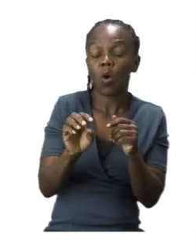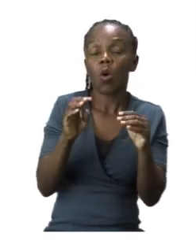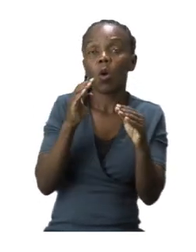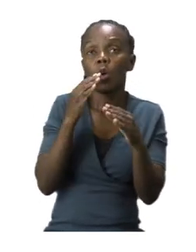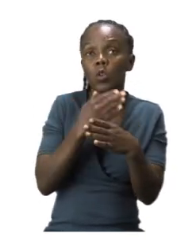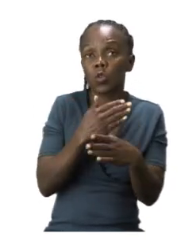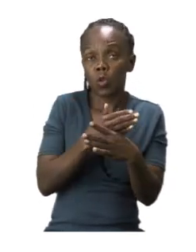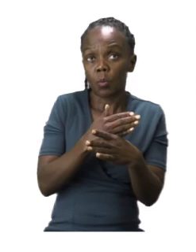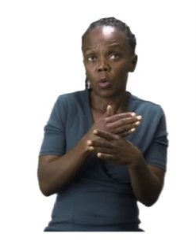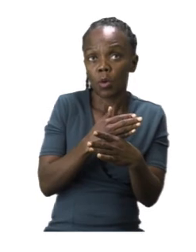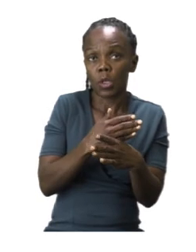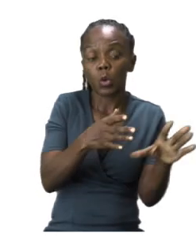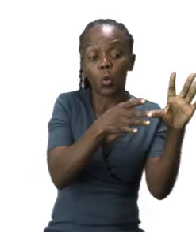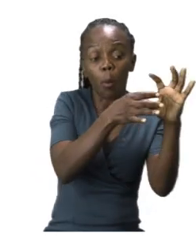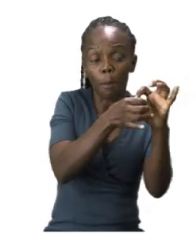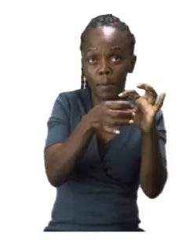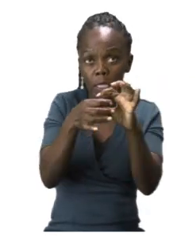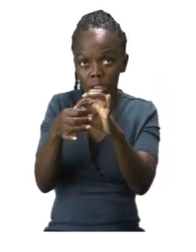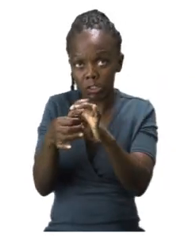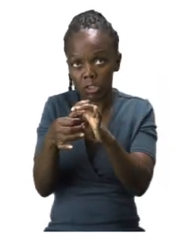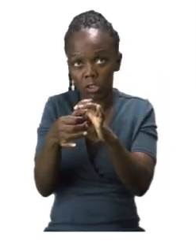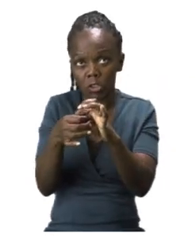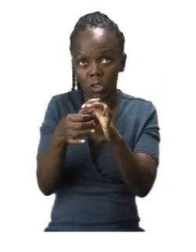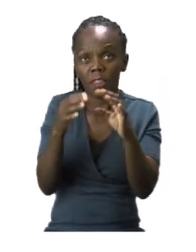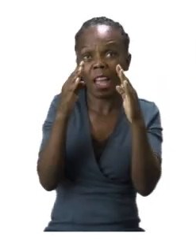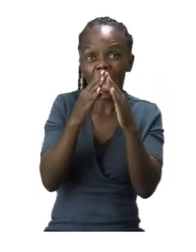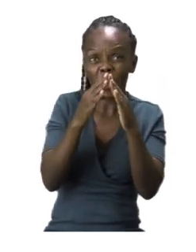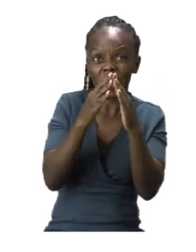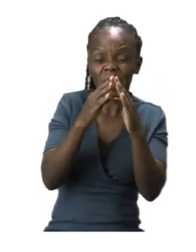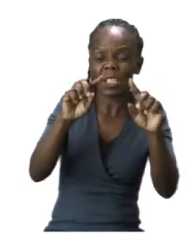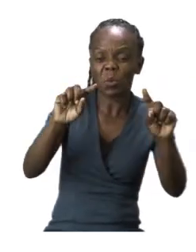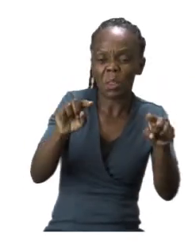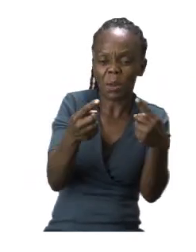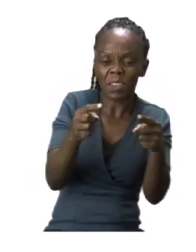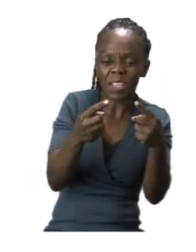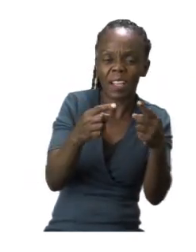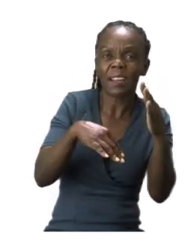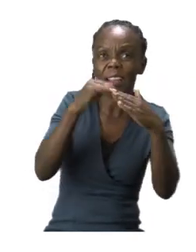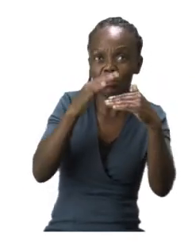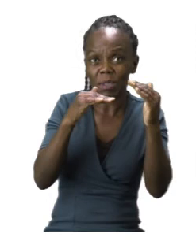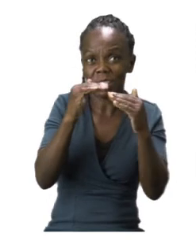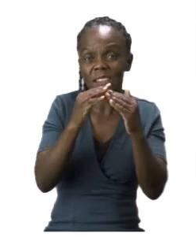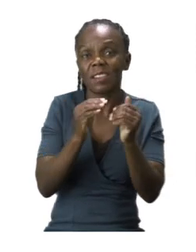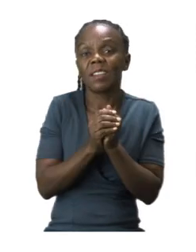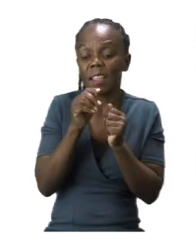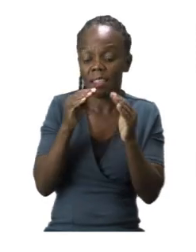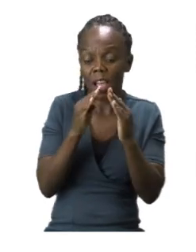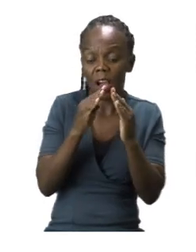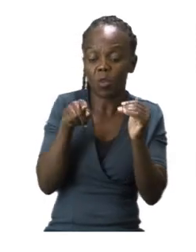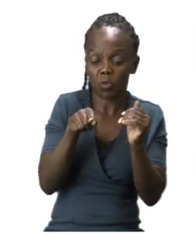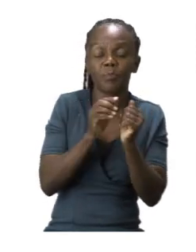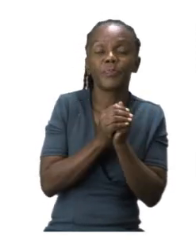line from the material to the house. And I know you're clever because you can definitely see